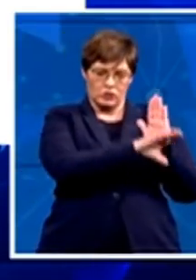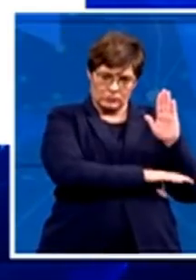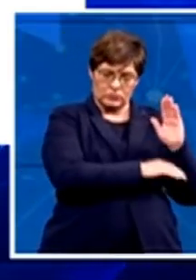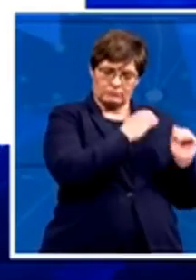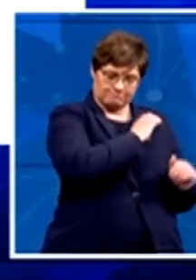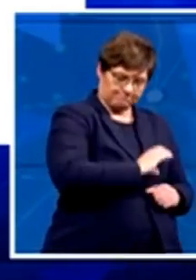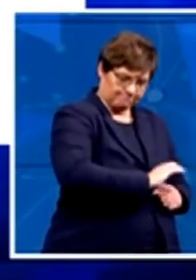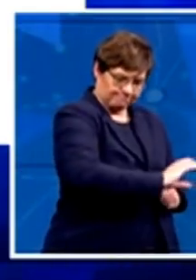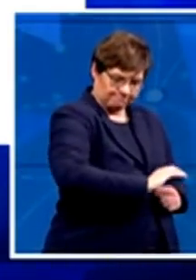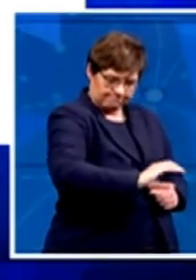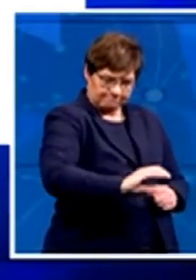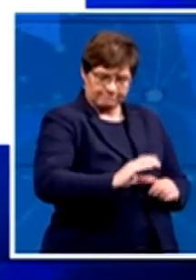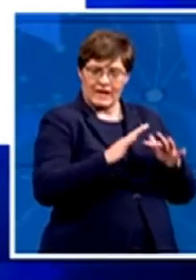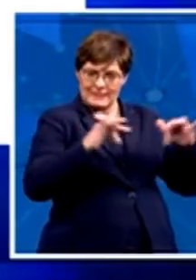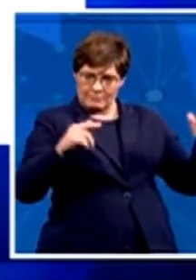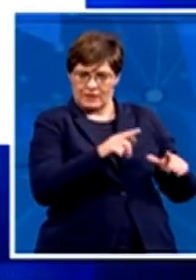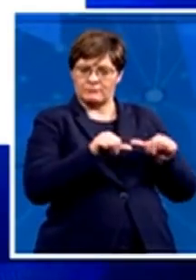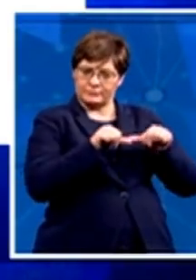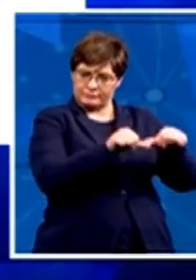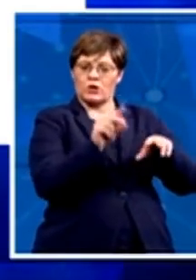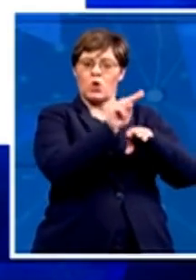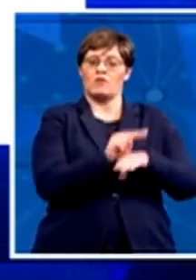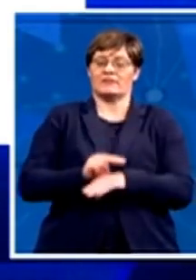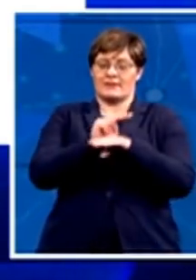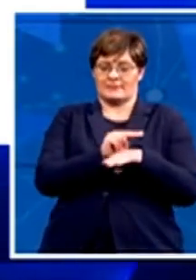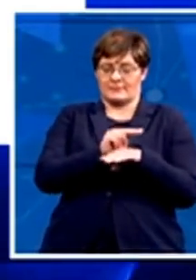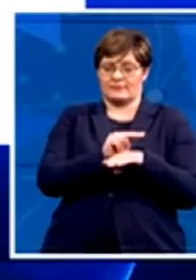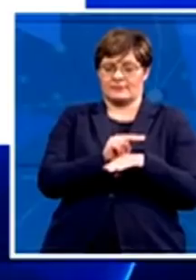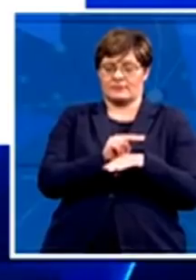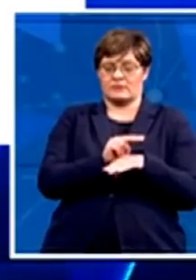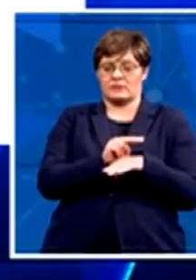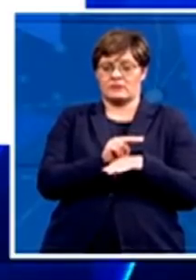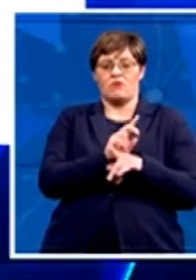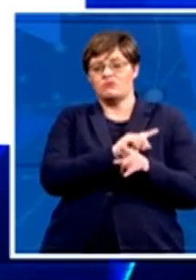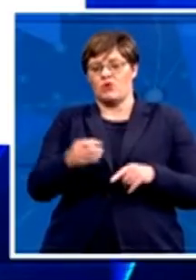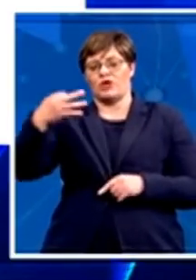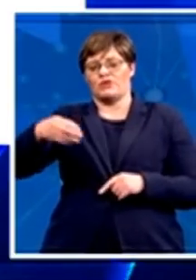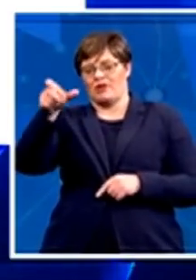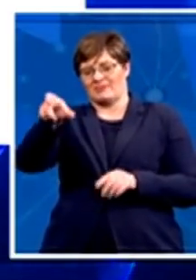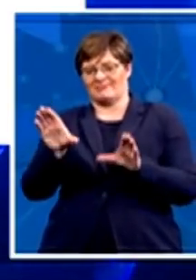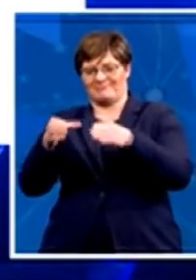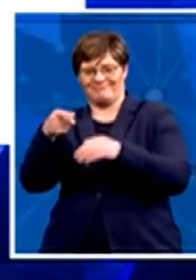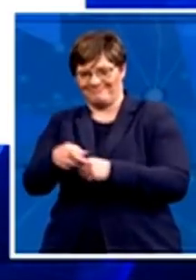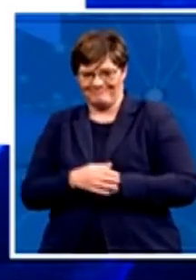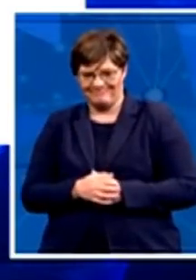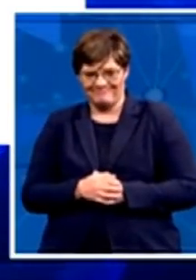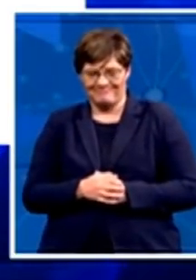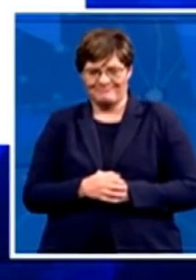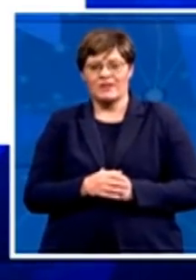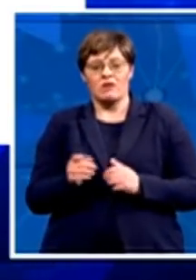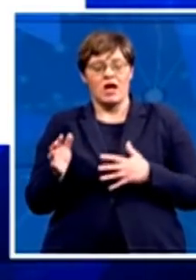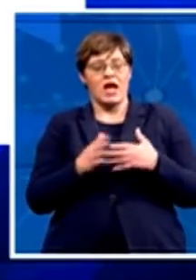maintain oversight rather than third parties. And ideally, members should be leading and directing